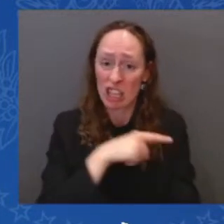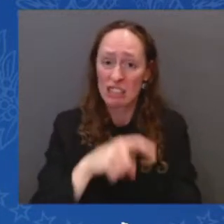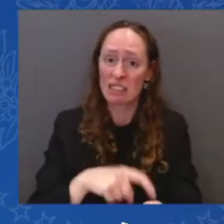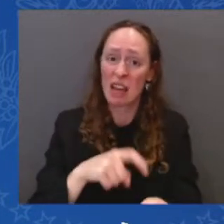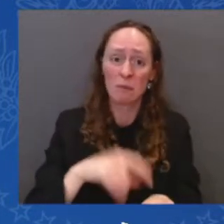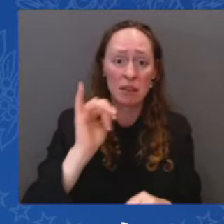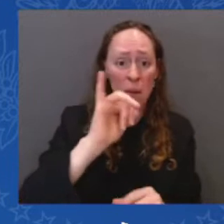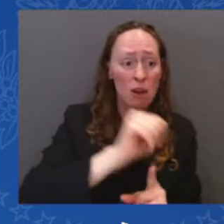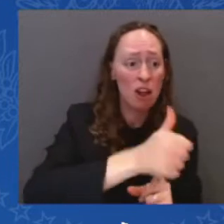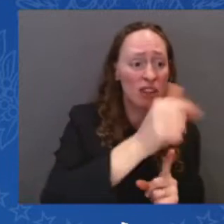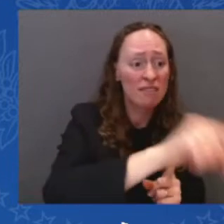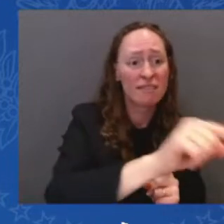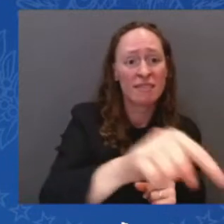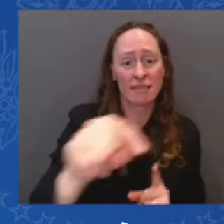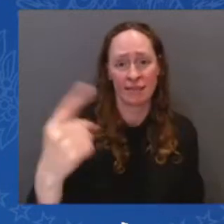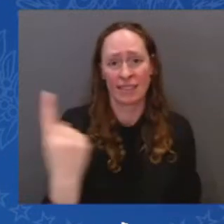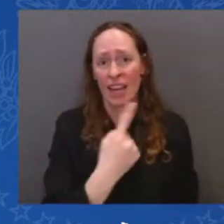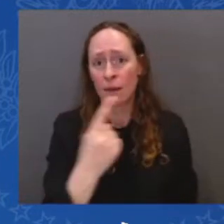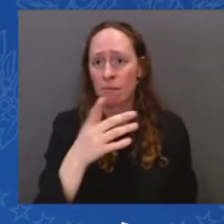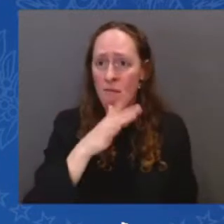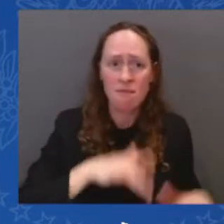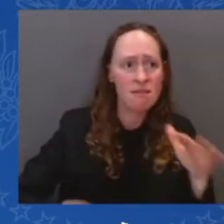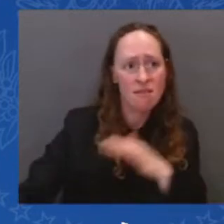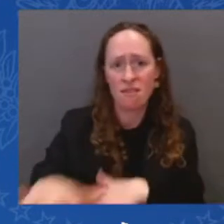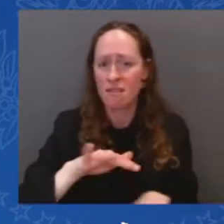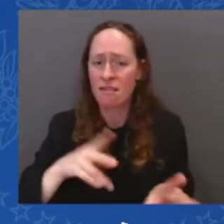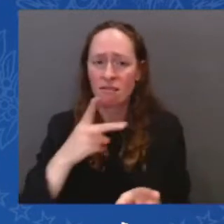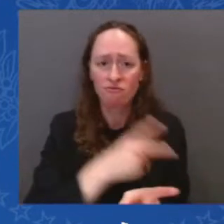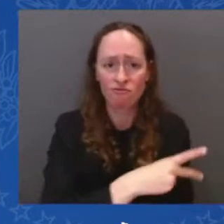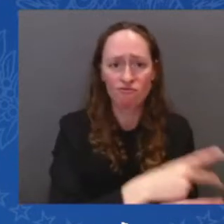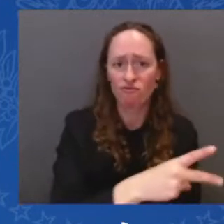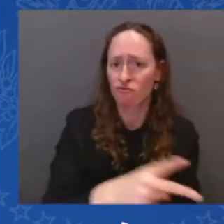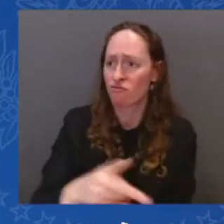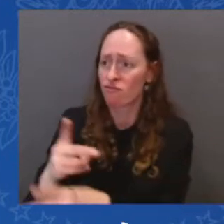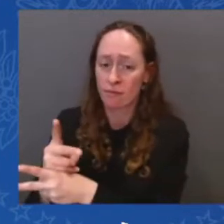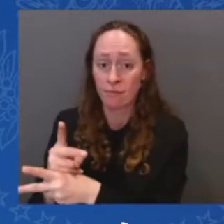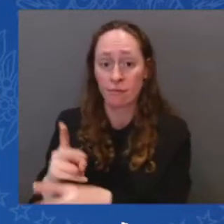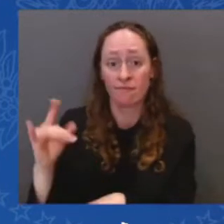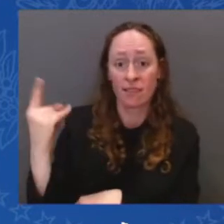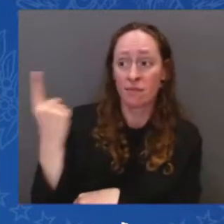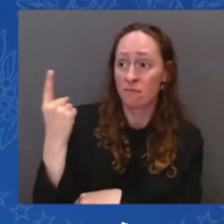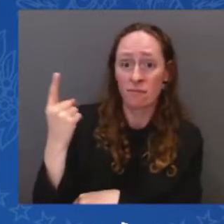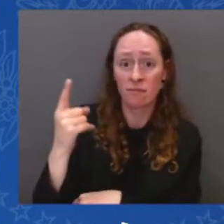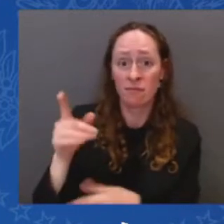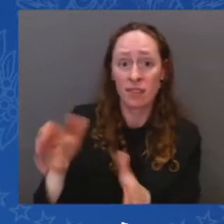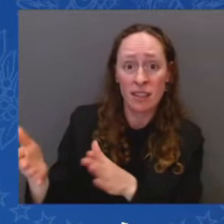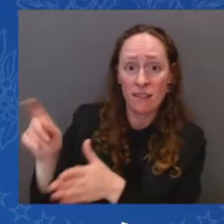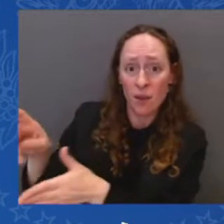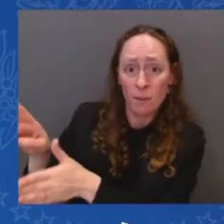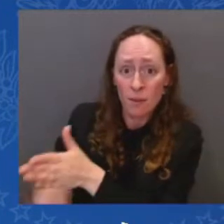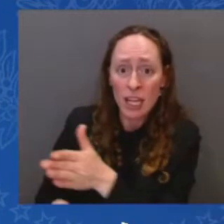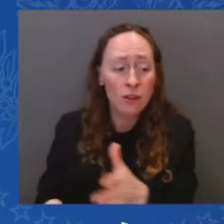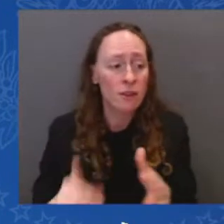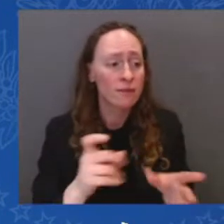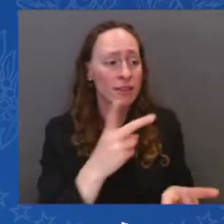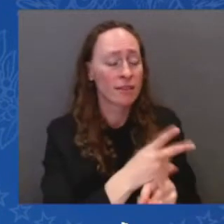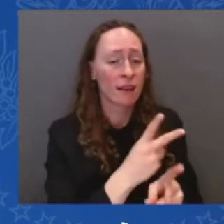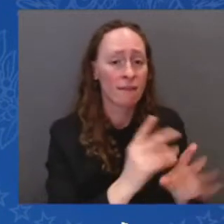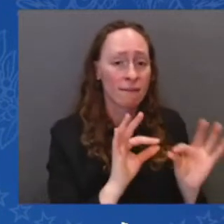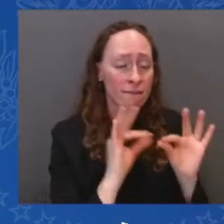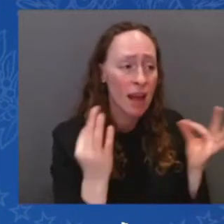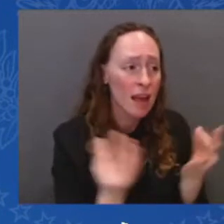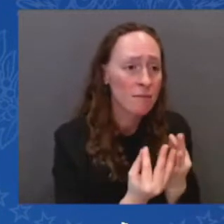dead. You comforted the families in their grief. You cared for our wounded in ways not seen by